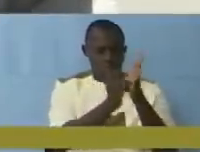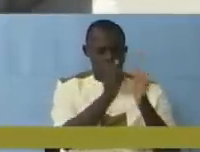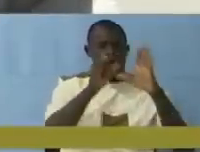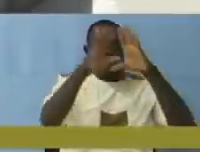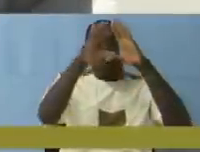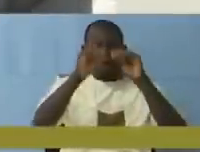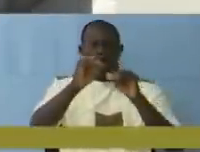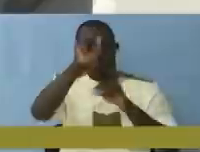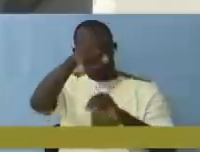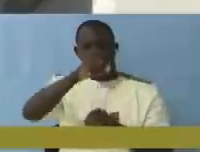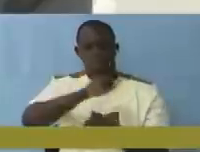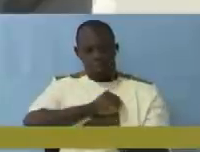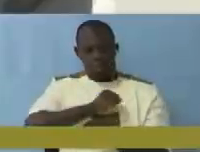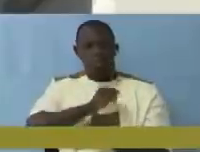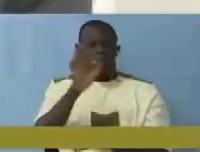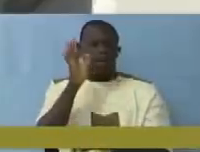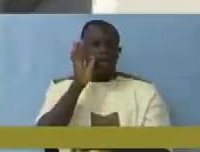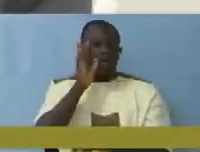department?